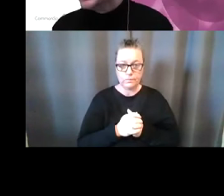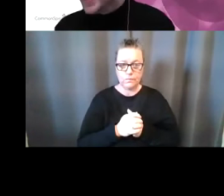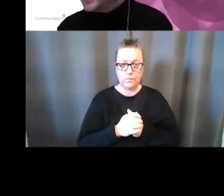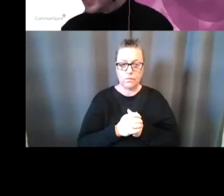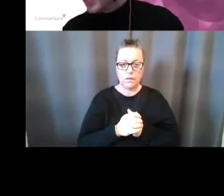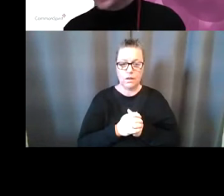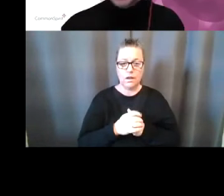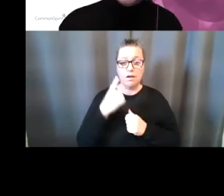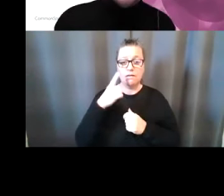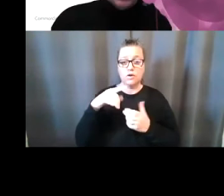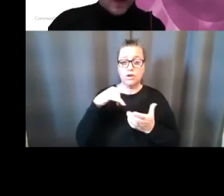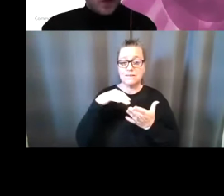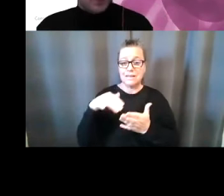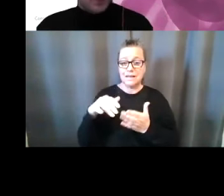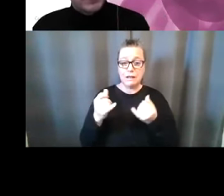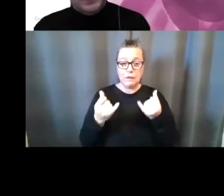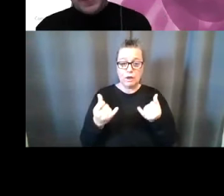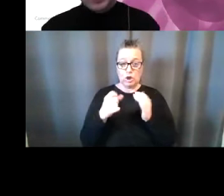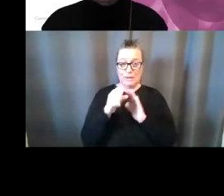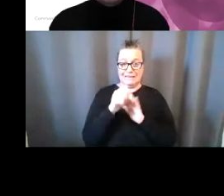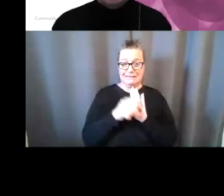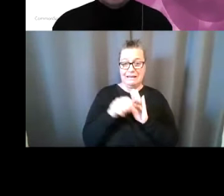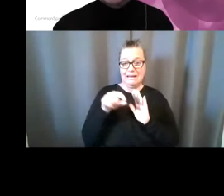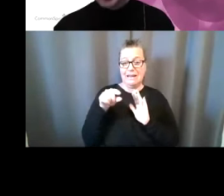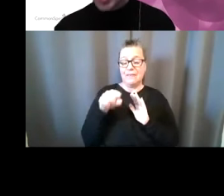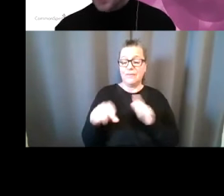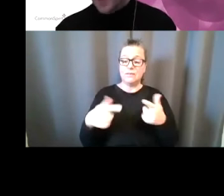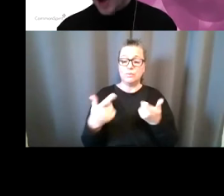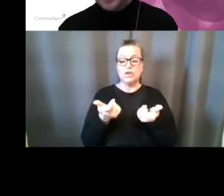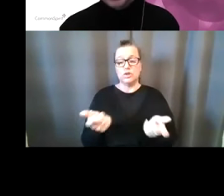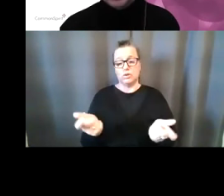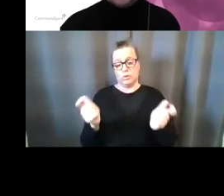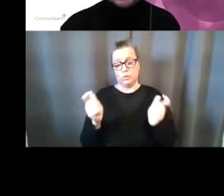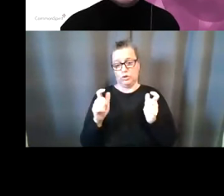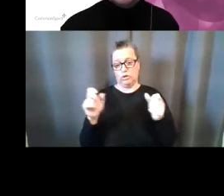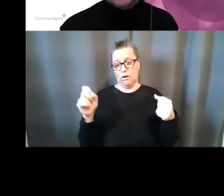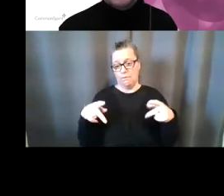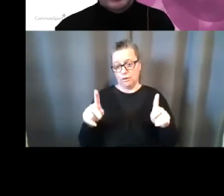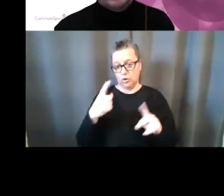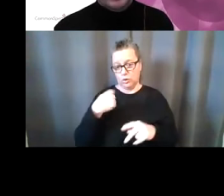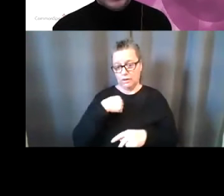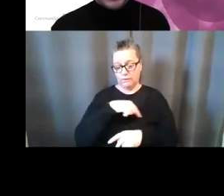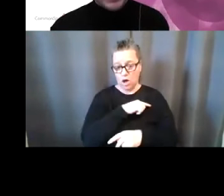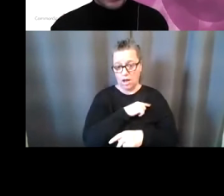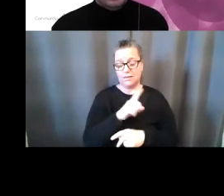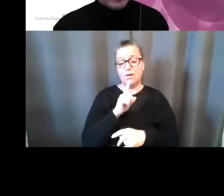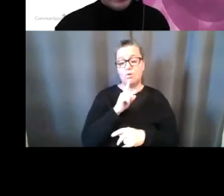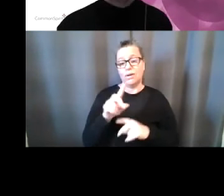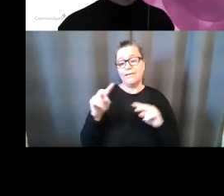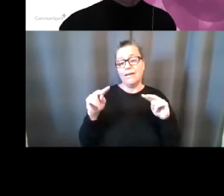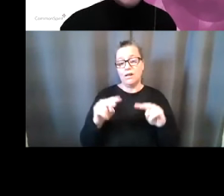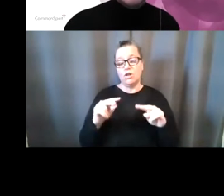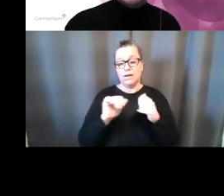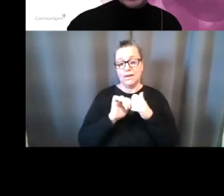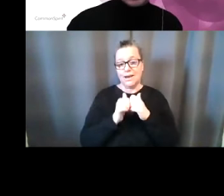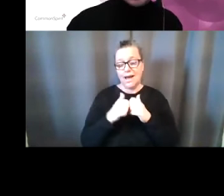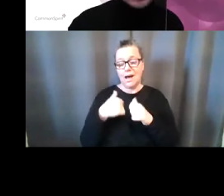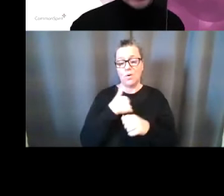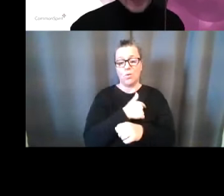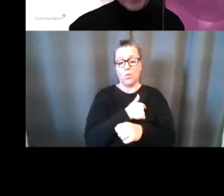We're studying the current state. This was a huge opportunity for us. It was really looking at how are we